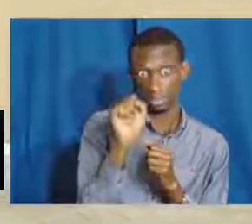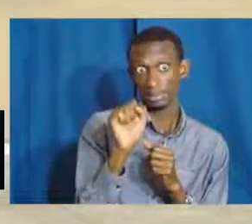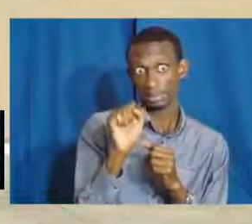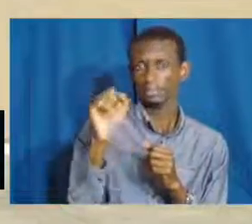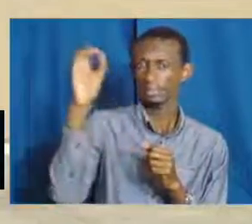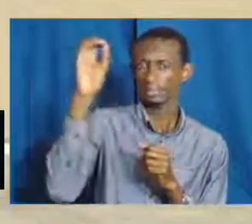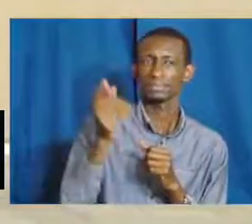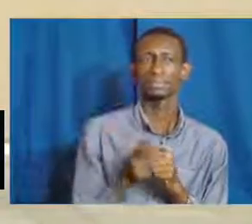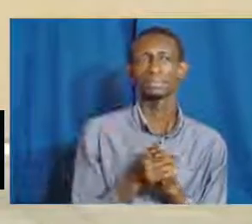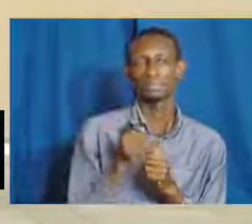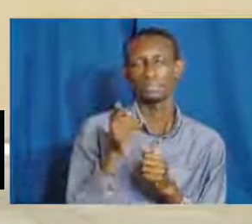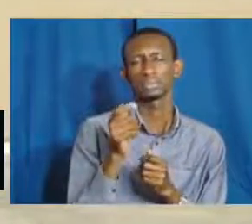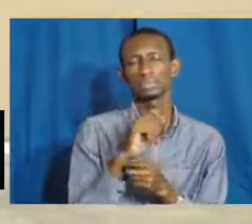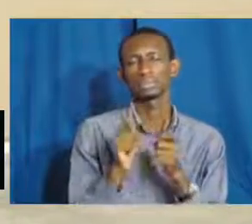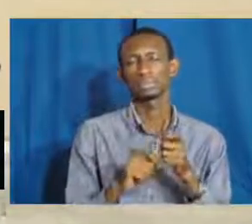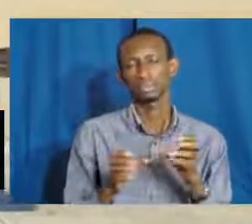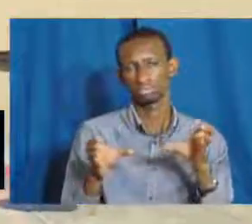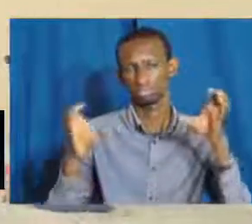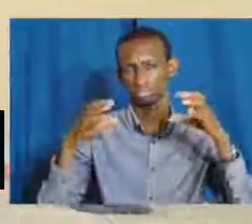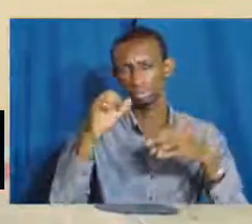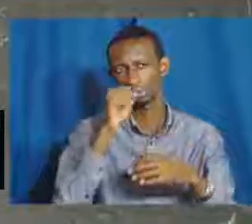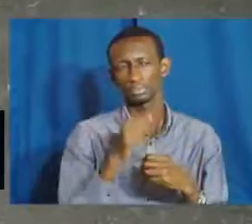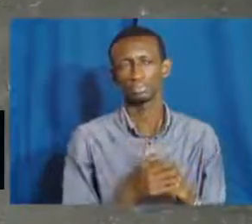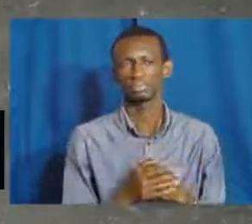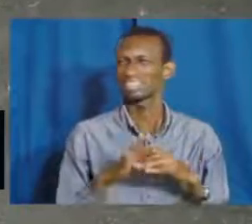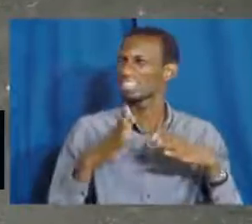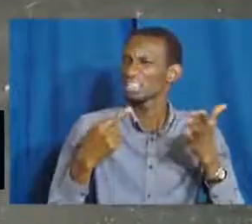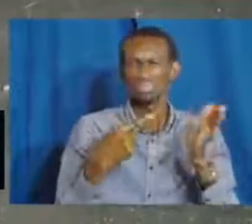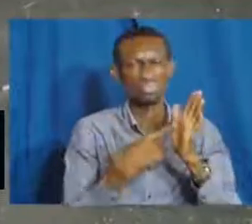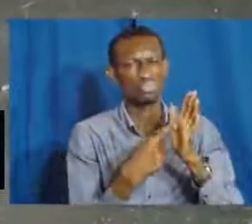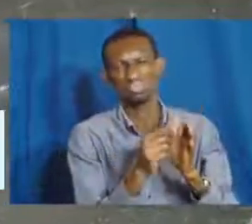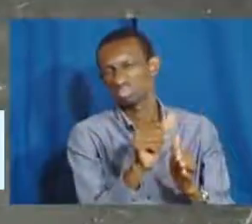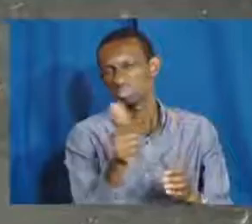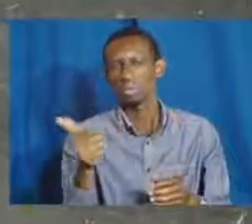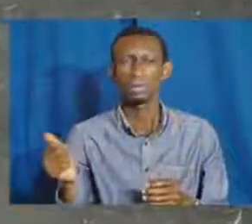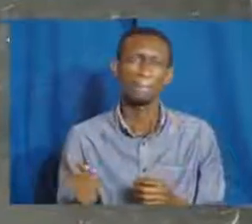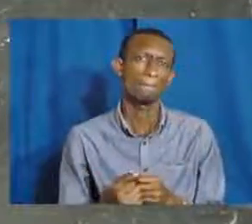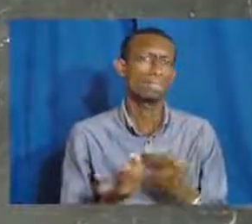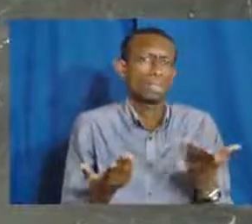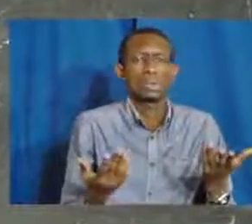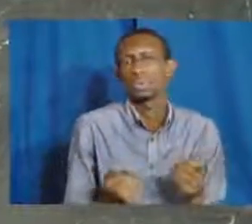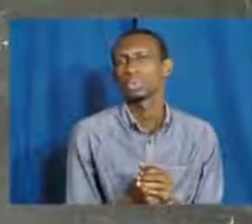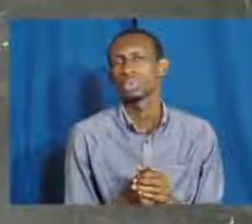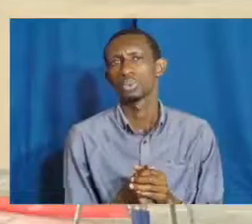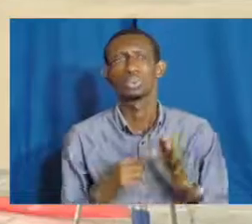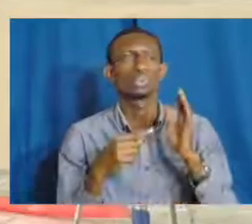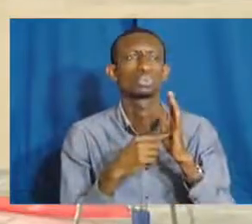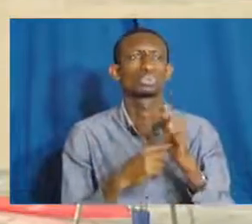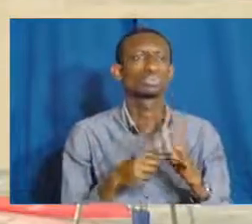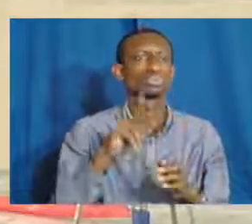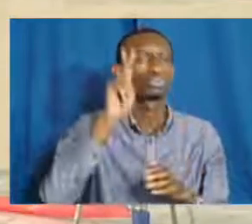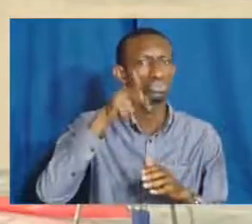therefore it belongs to the S block. Take an example of any other. Maybe potassium, because we said all